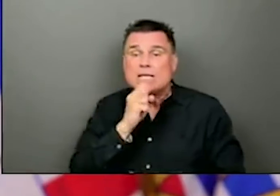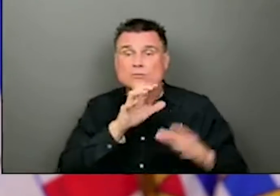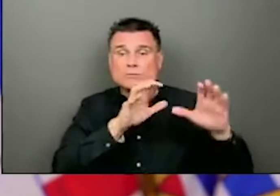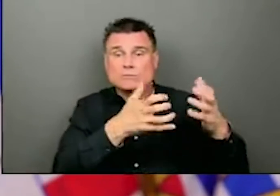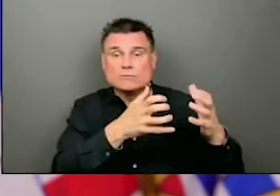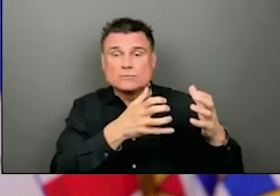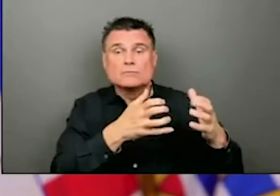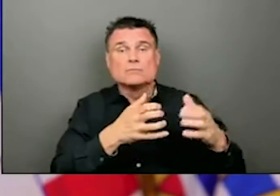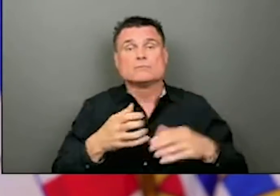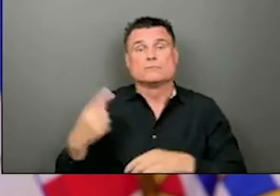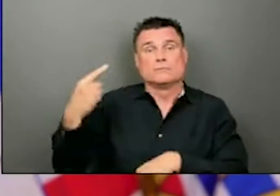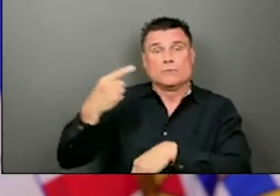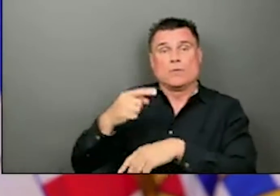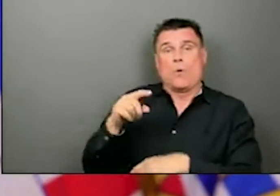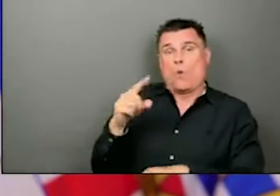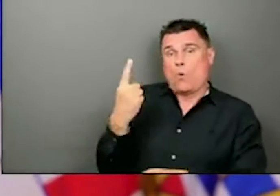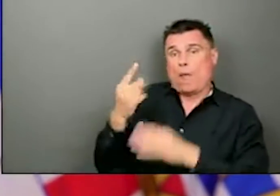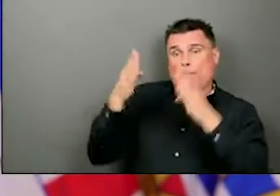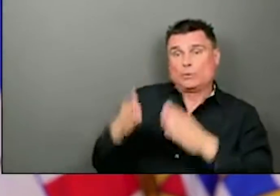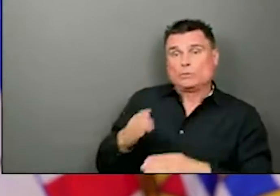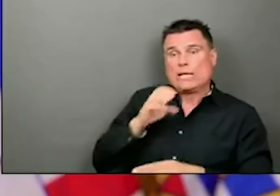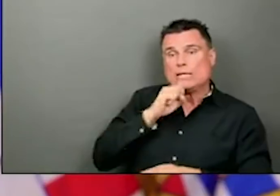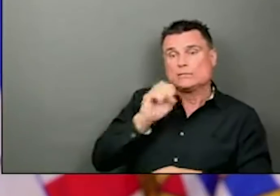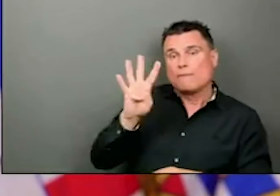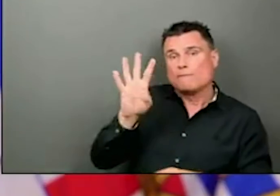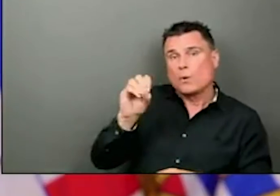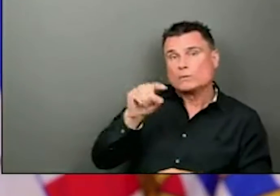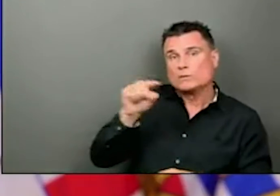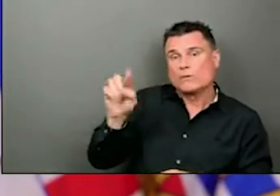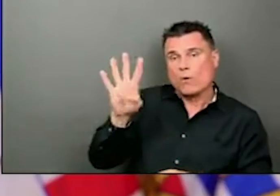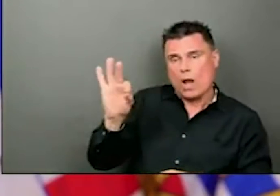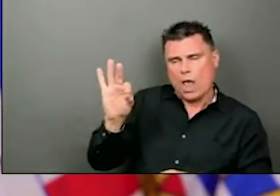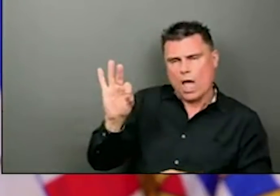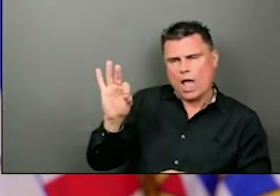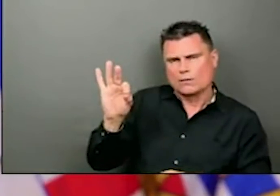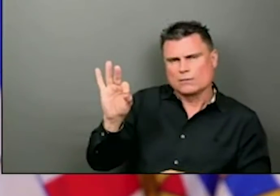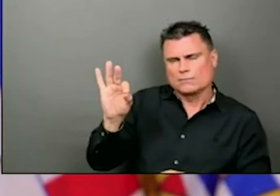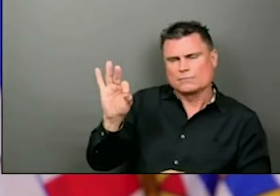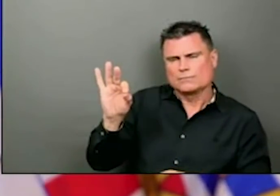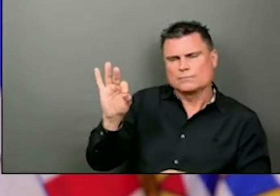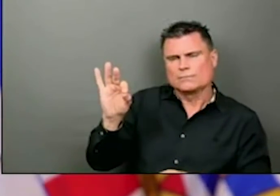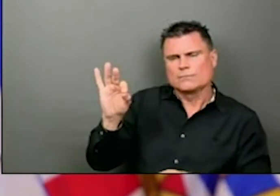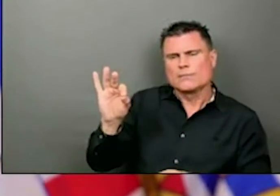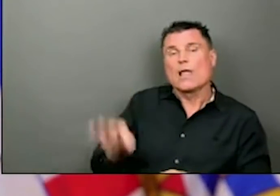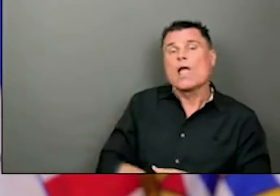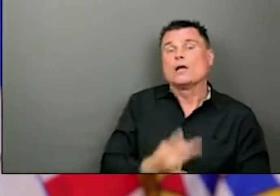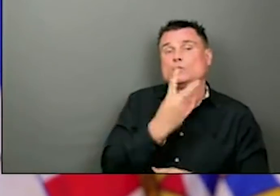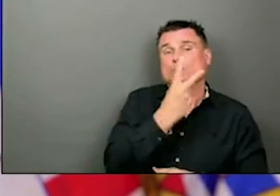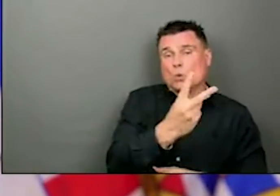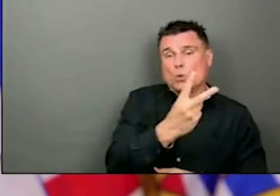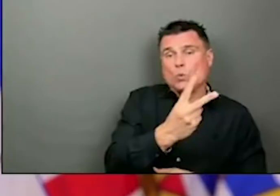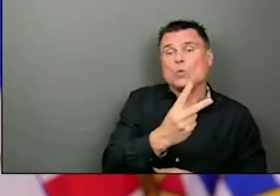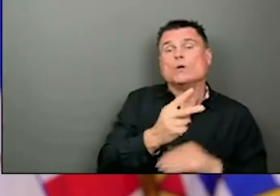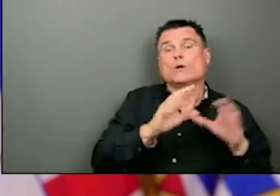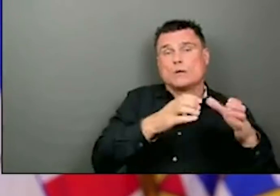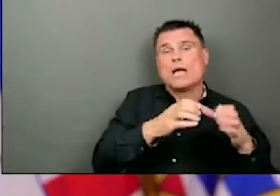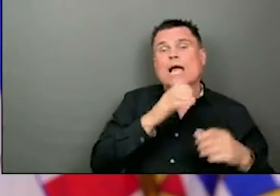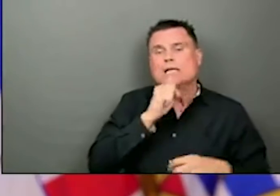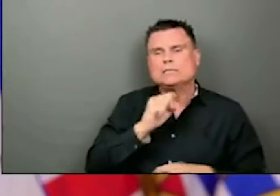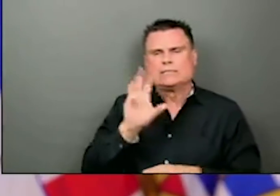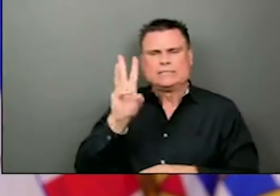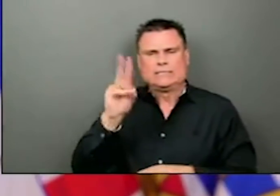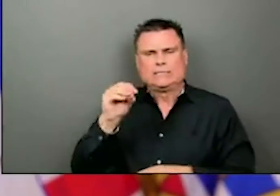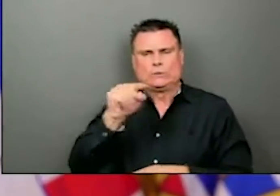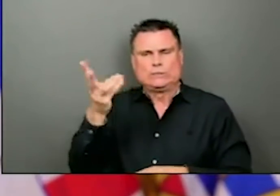and 2 were people over age 80, reflecting again that our seniors and elders are those most affected most